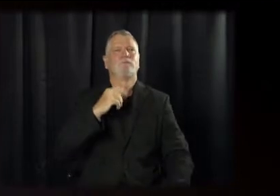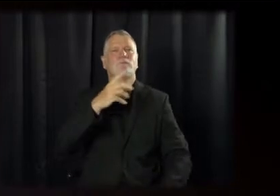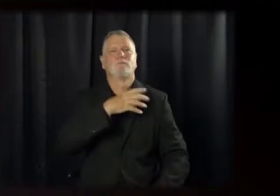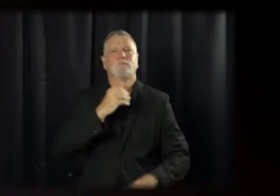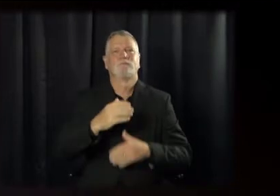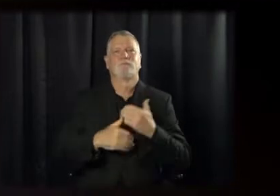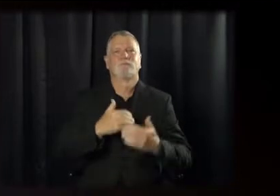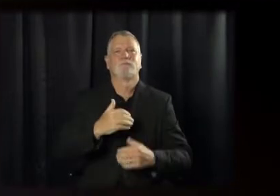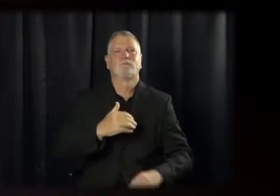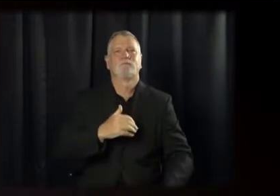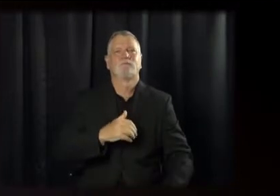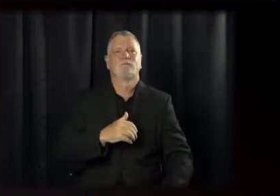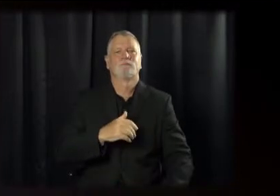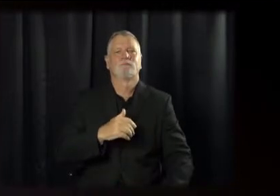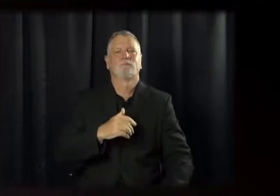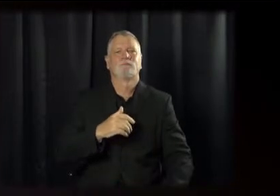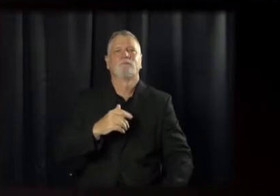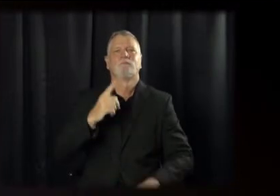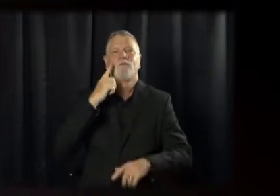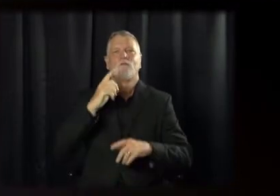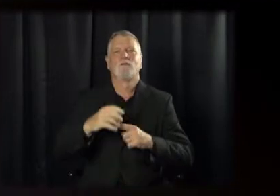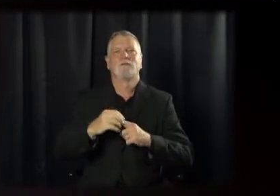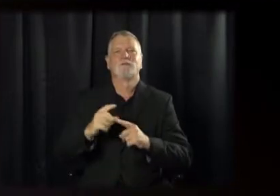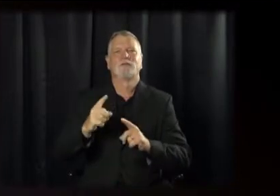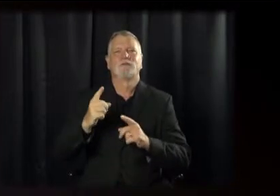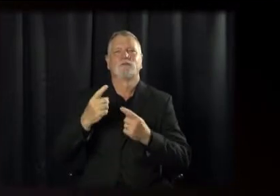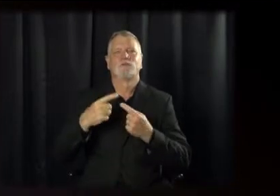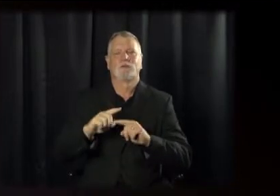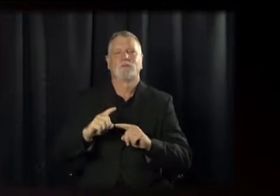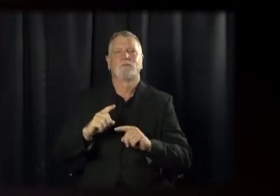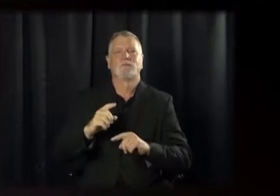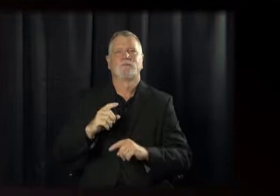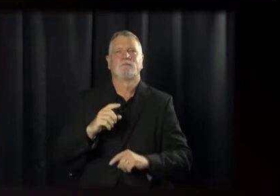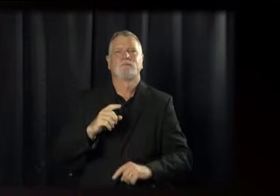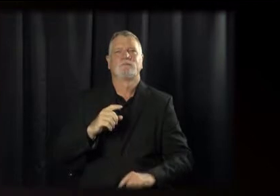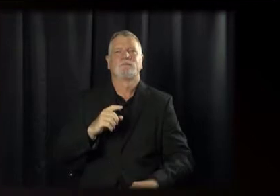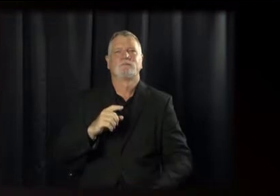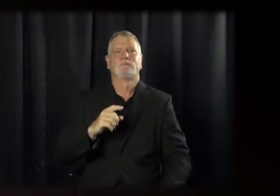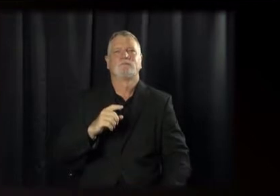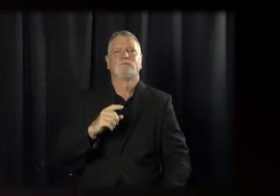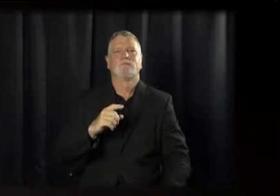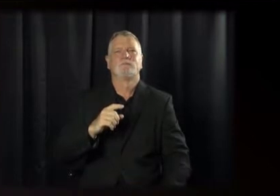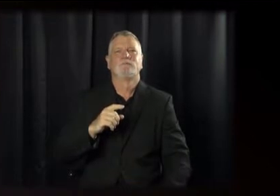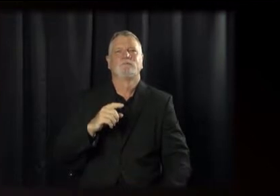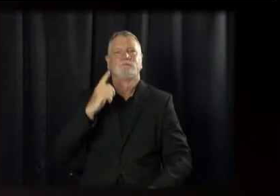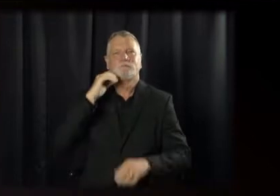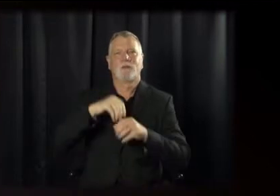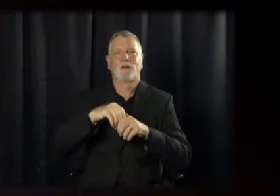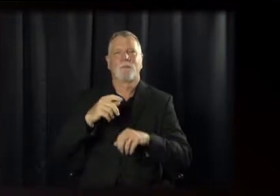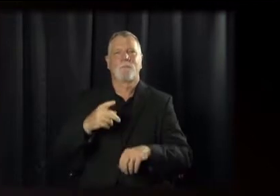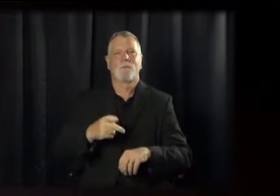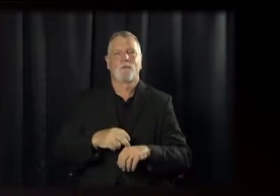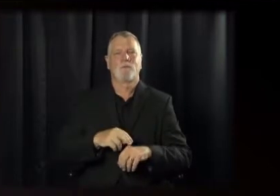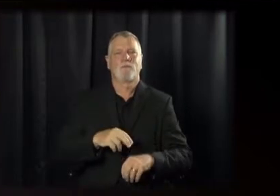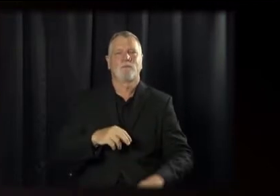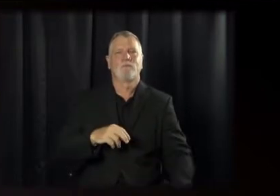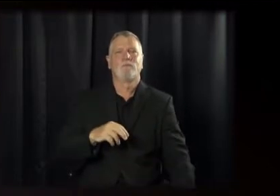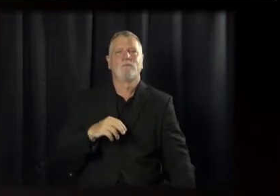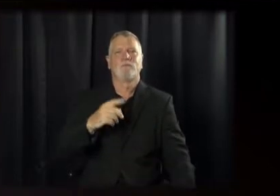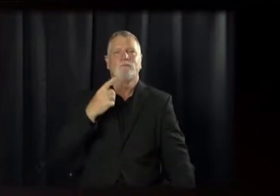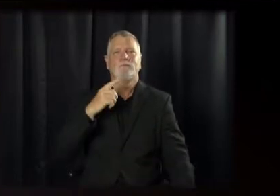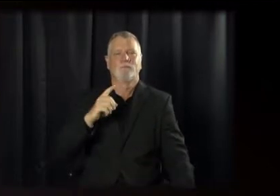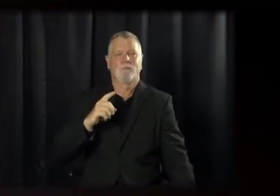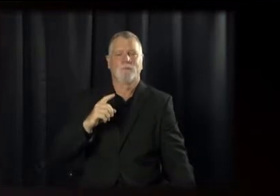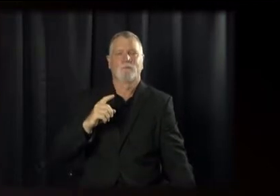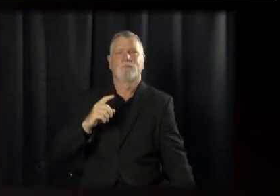operate. LUMA's successful transition on June 1st will mark a historic milestone in Puerto Rico's path towards a modern